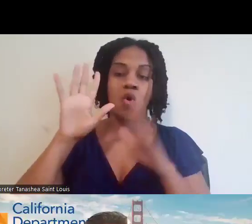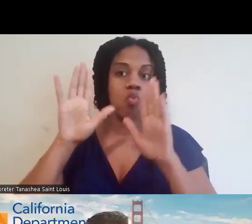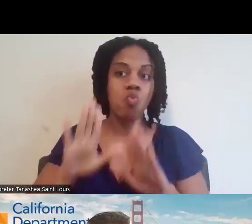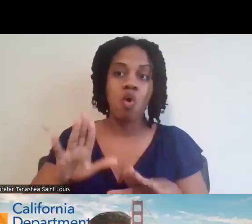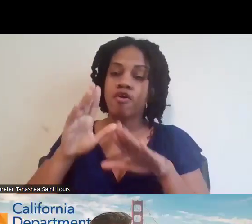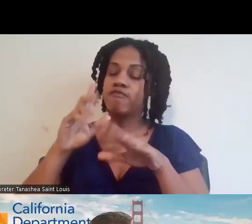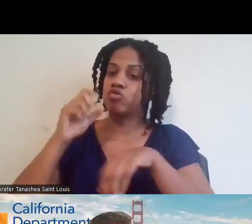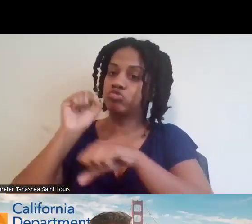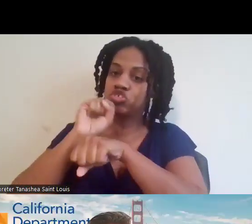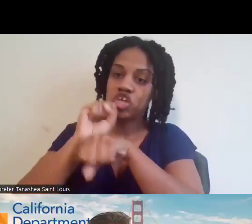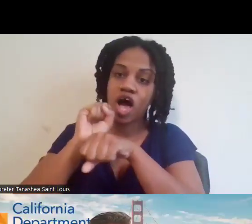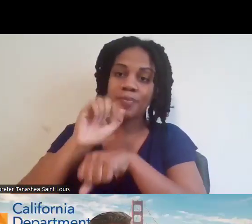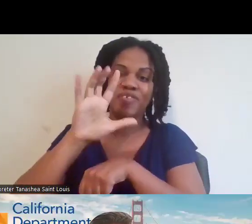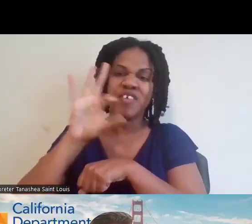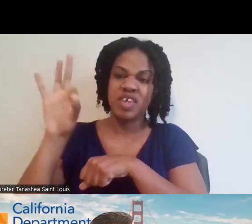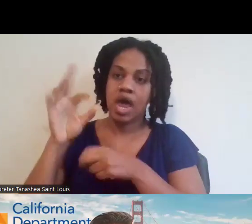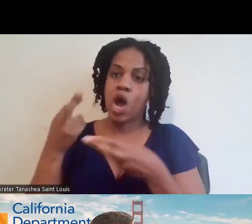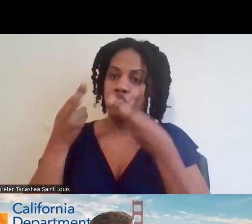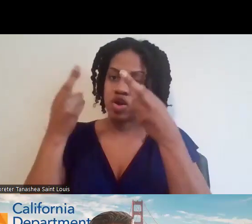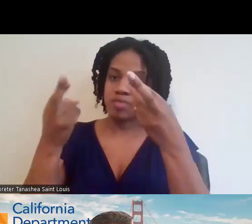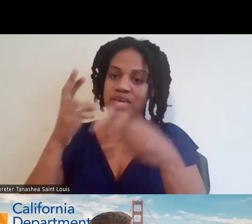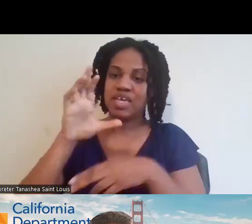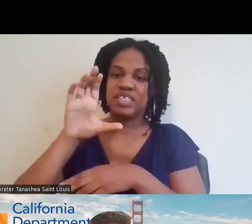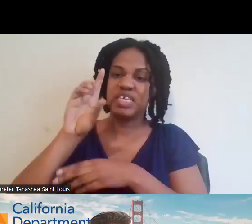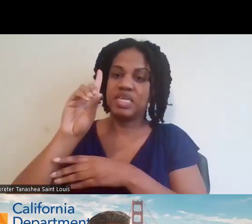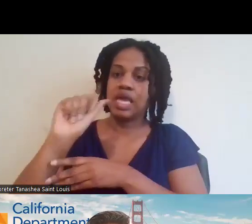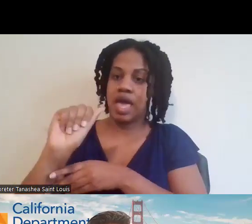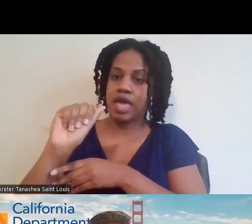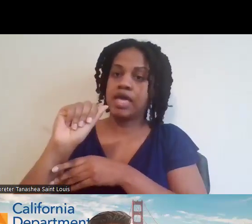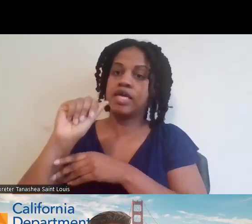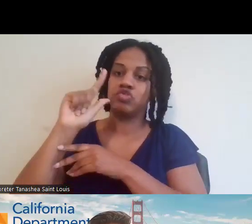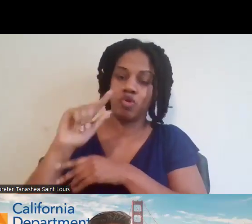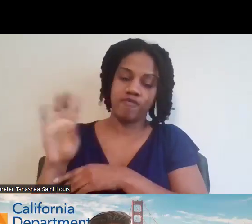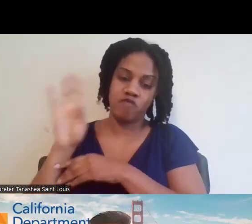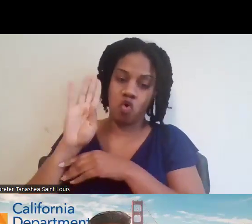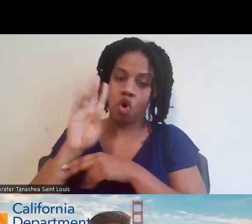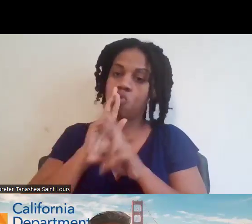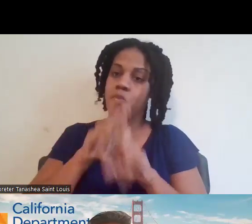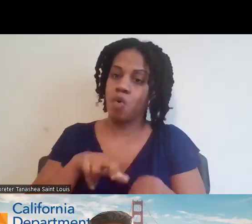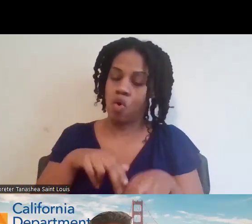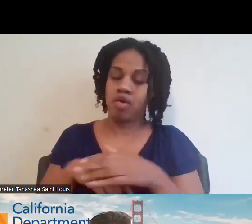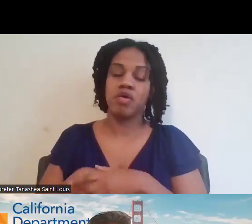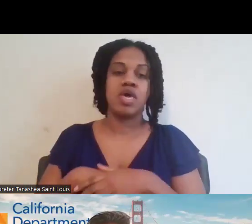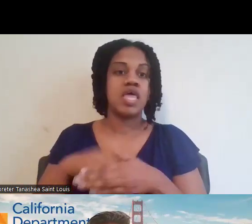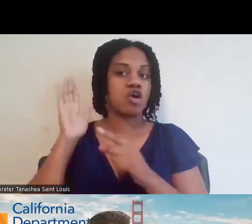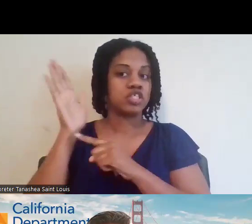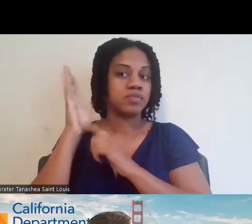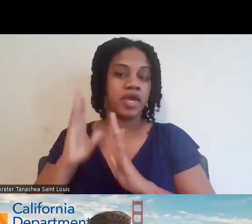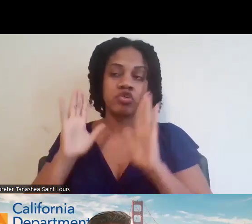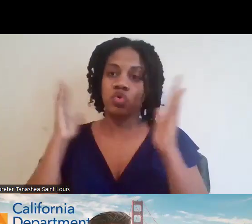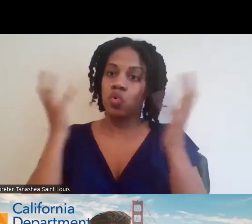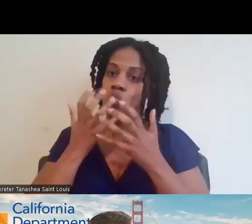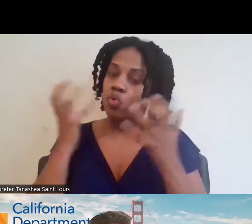the 59 recommendations in the CA2030 report, and our speakers did a phenomenal job of really talking about how